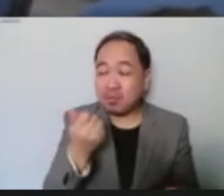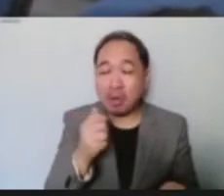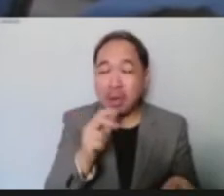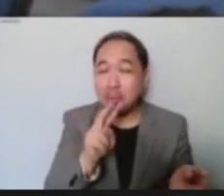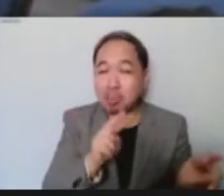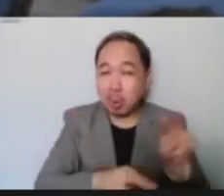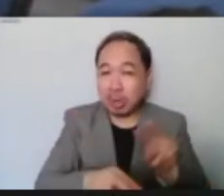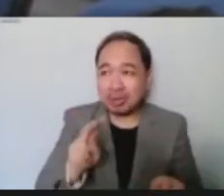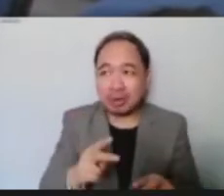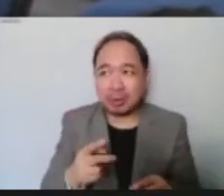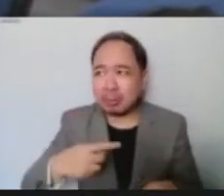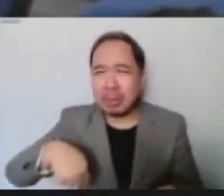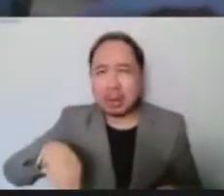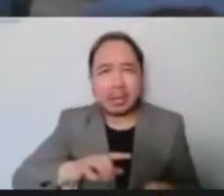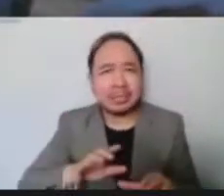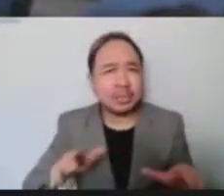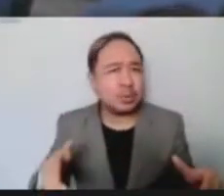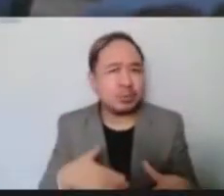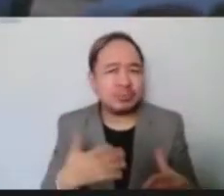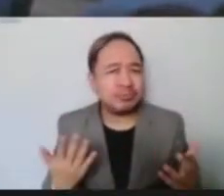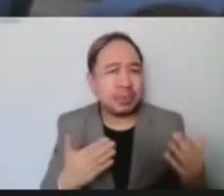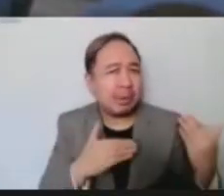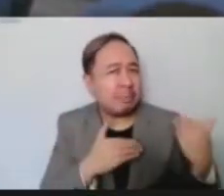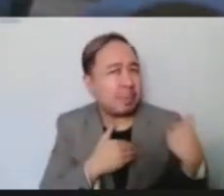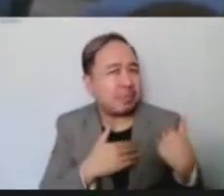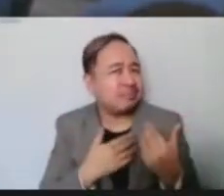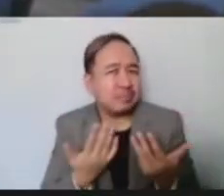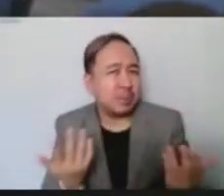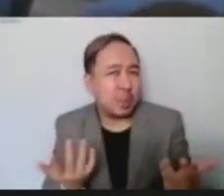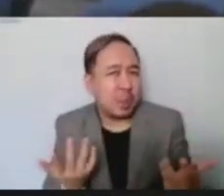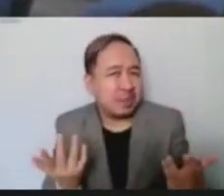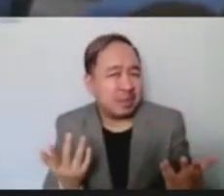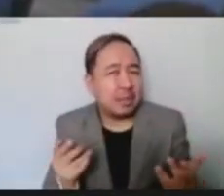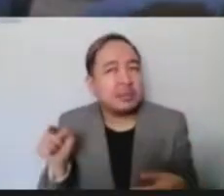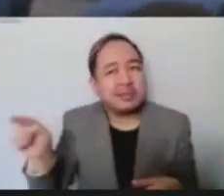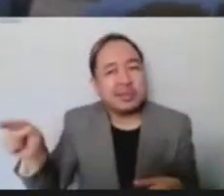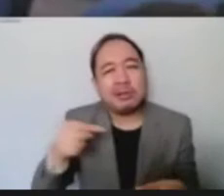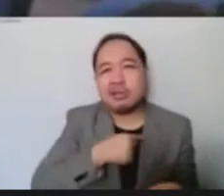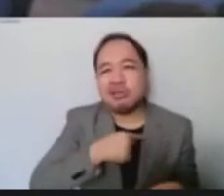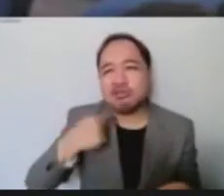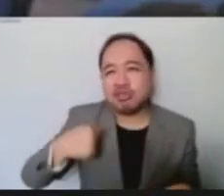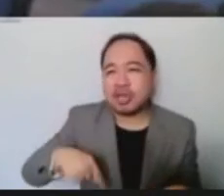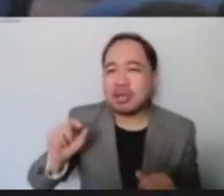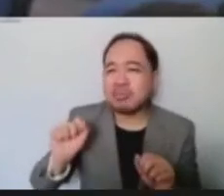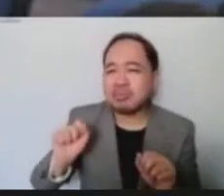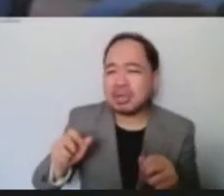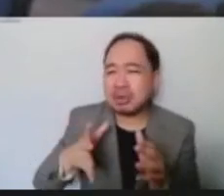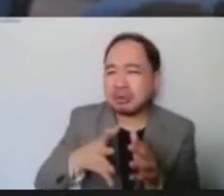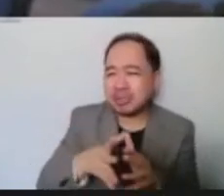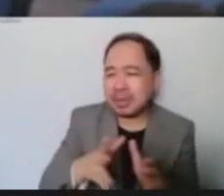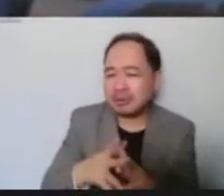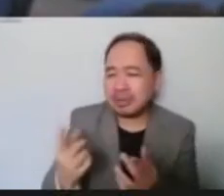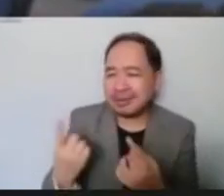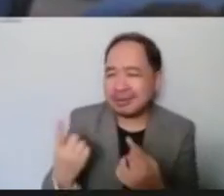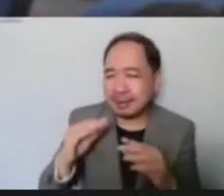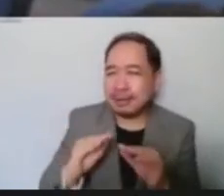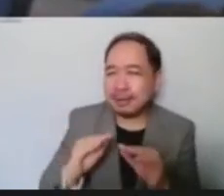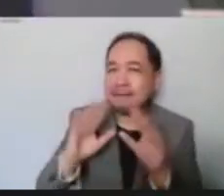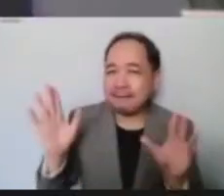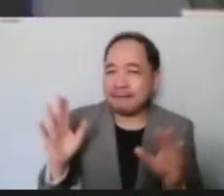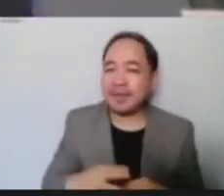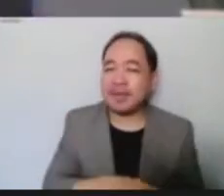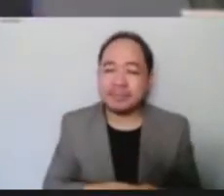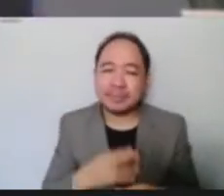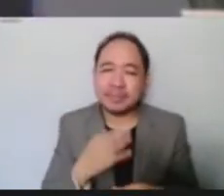that and ask our this thing is calling from China to just provide me a response so that I can be satisfied with it